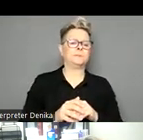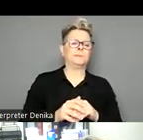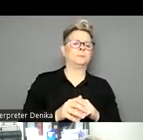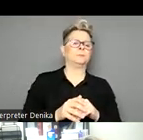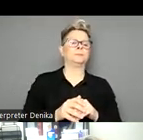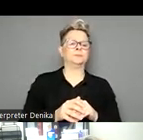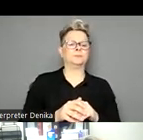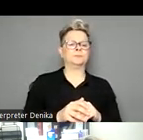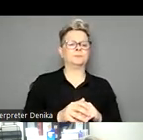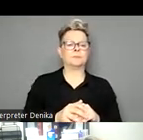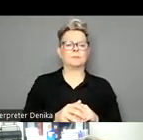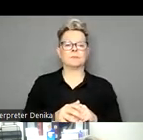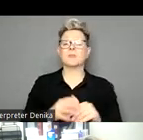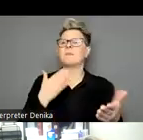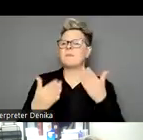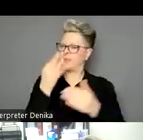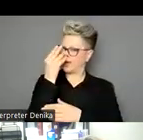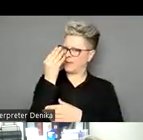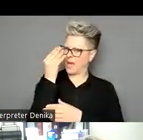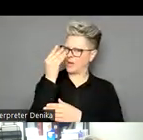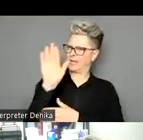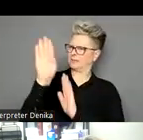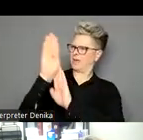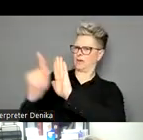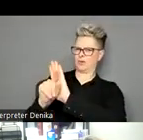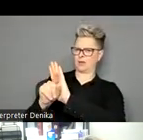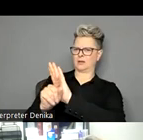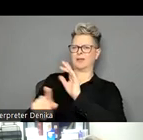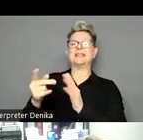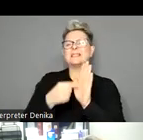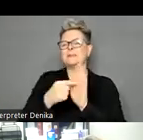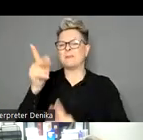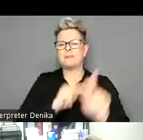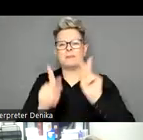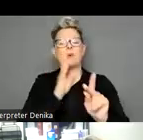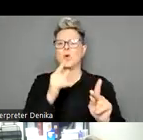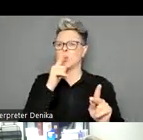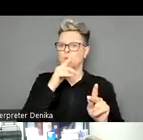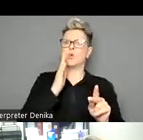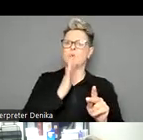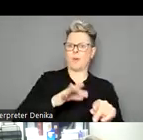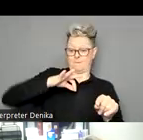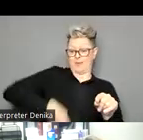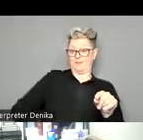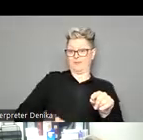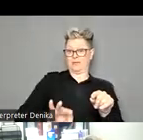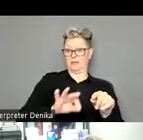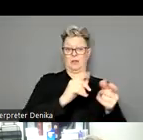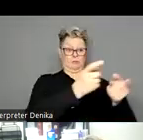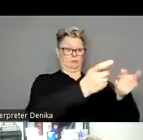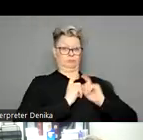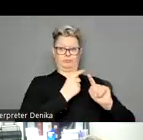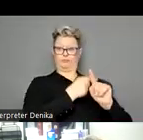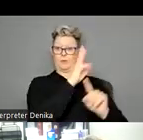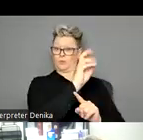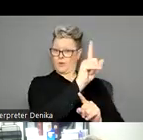like the professional background of the executor. So often people pick one of the beneficiaries in their will to be the executor. But often